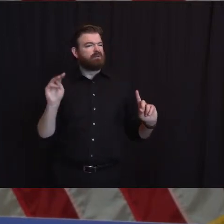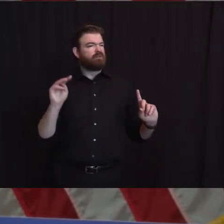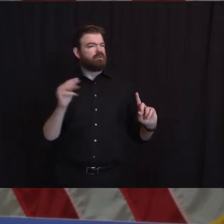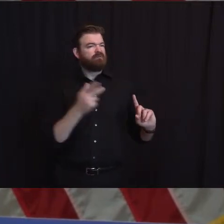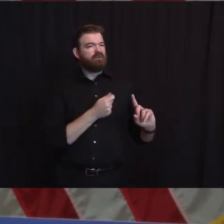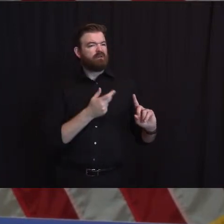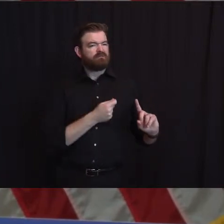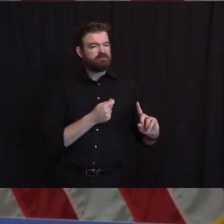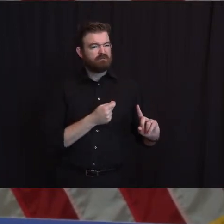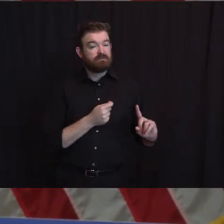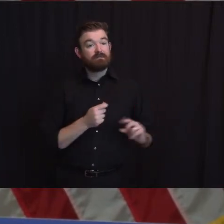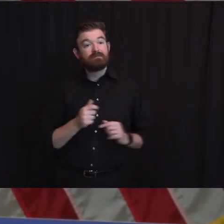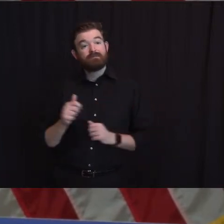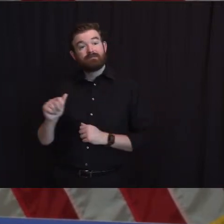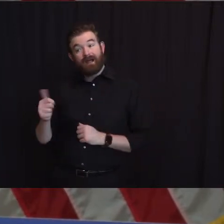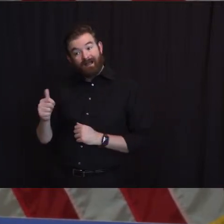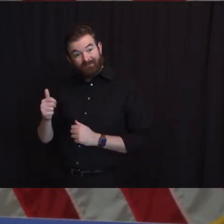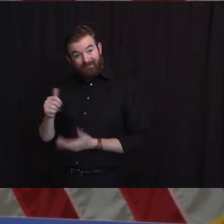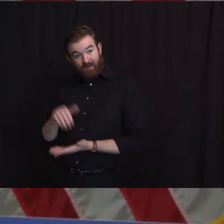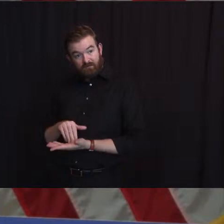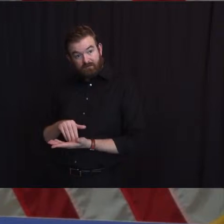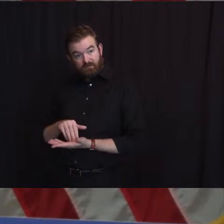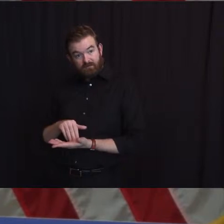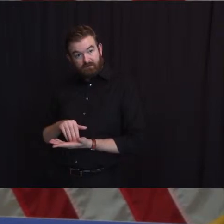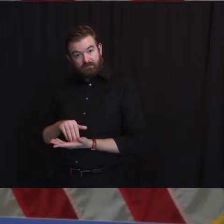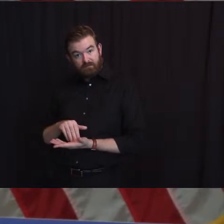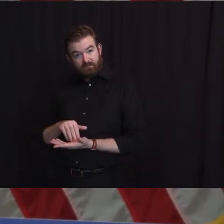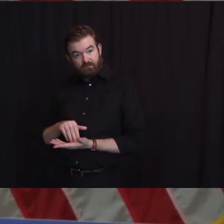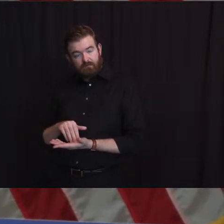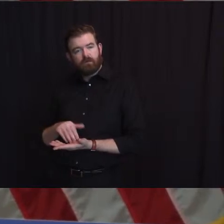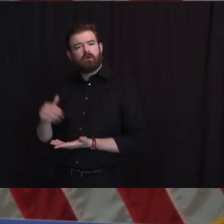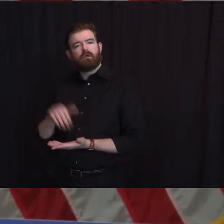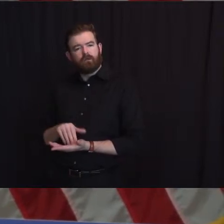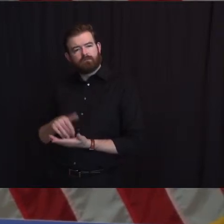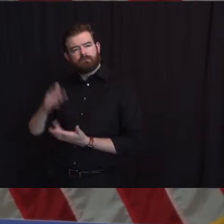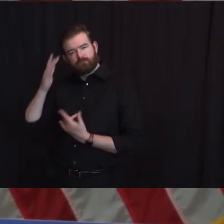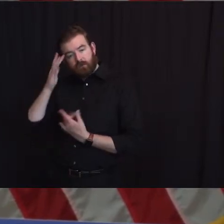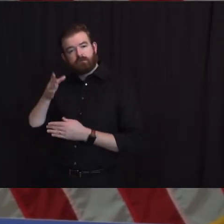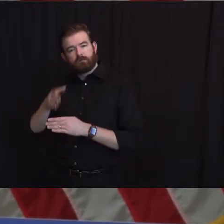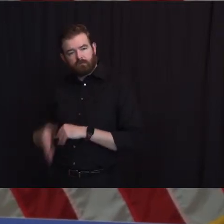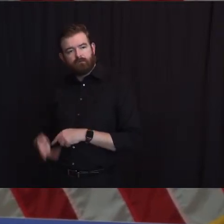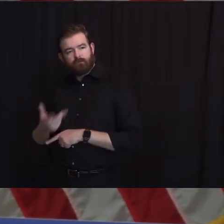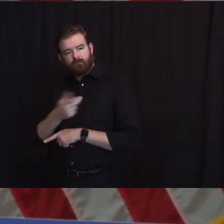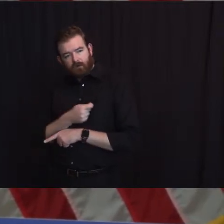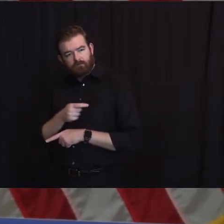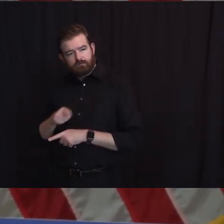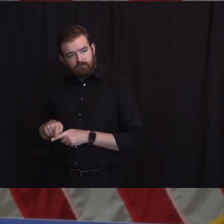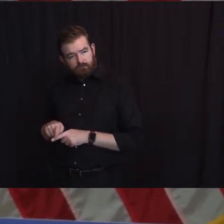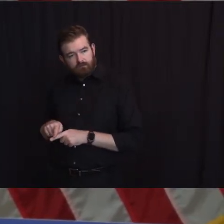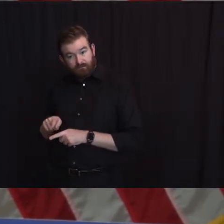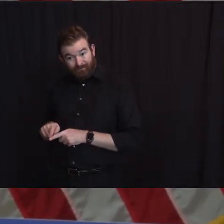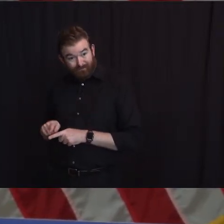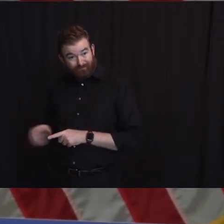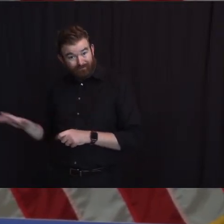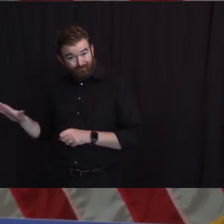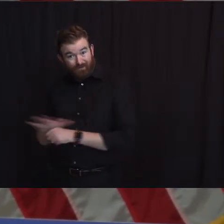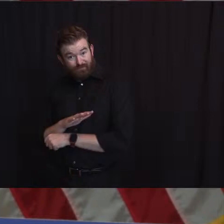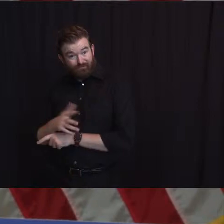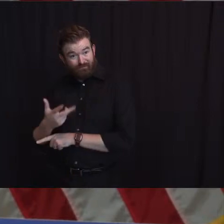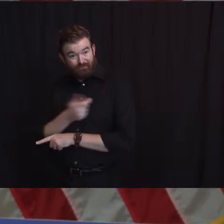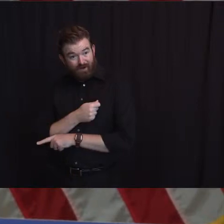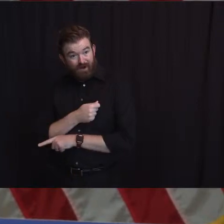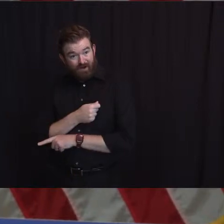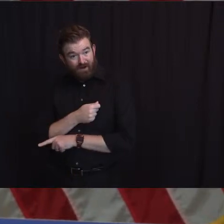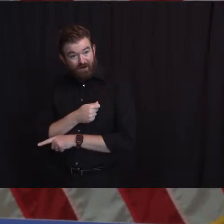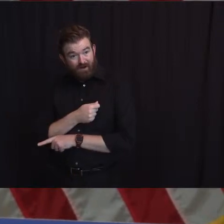actually documented to be infected after full vaccination. And these were fully vaccinated people, and only 10% of those